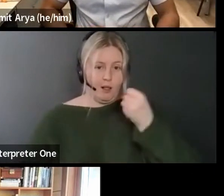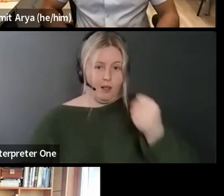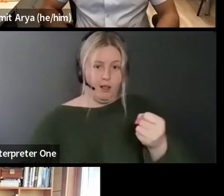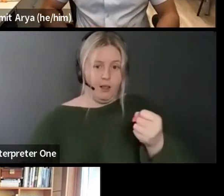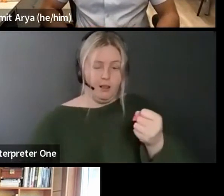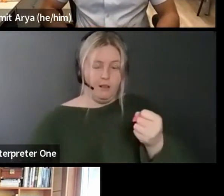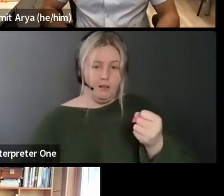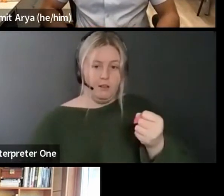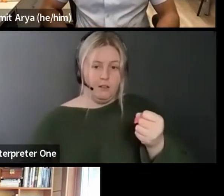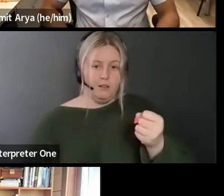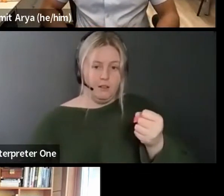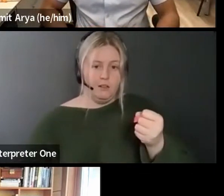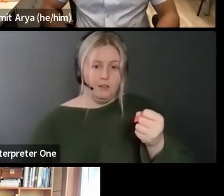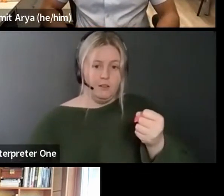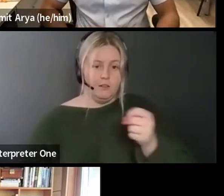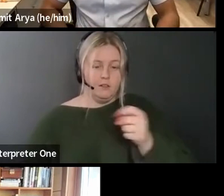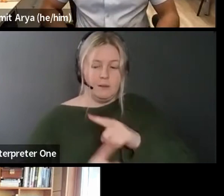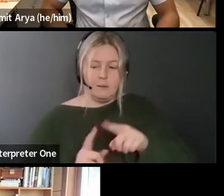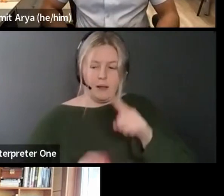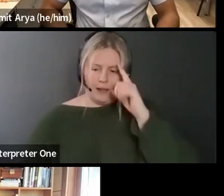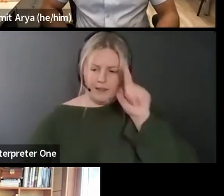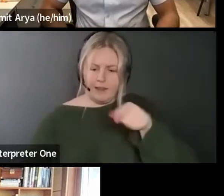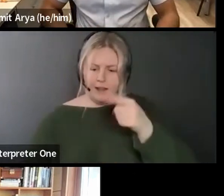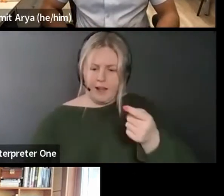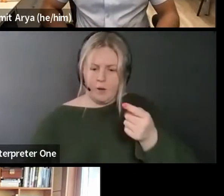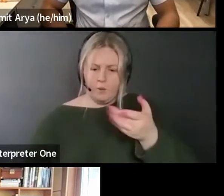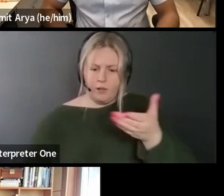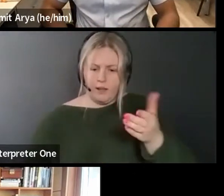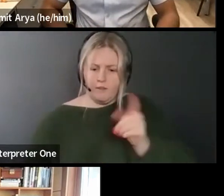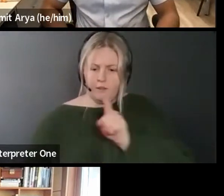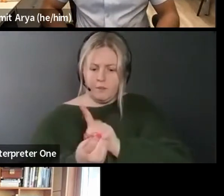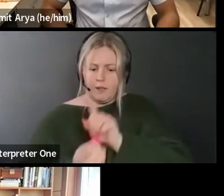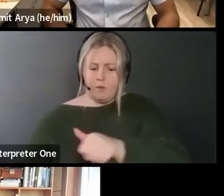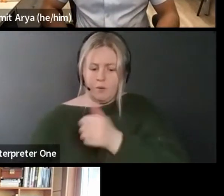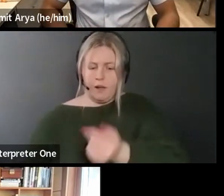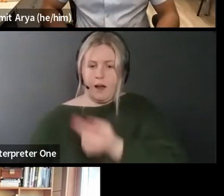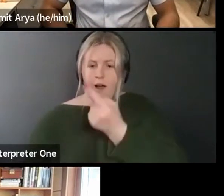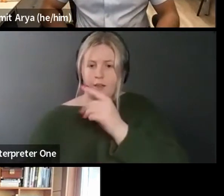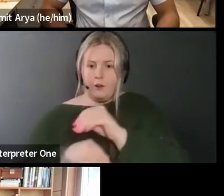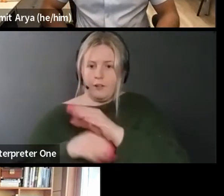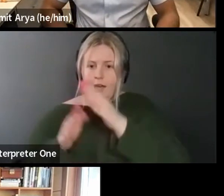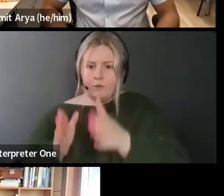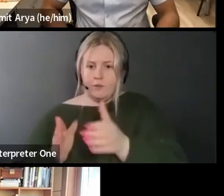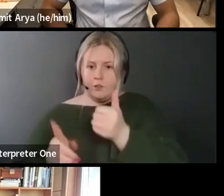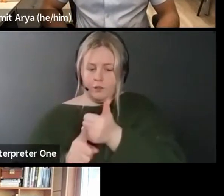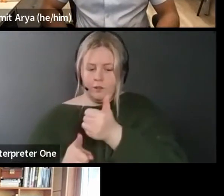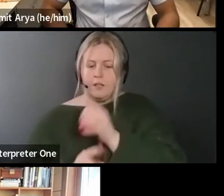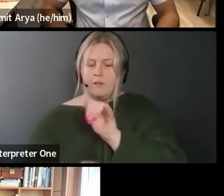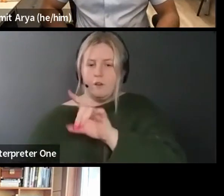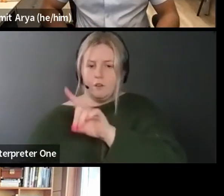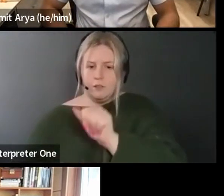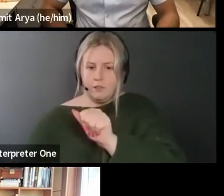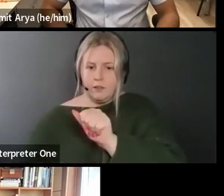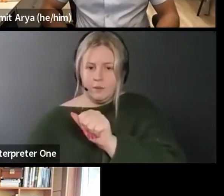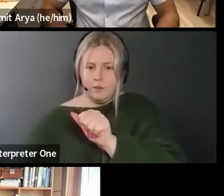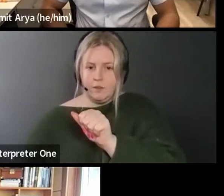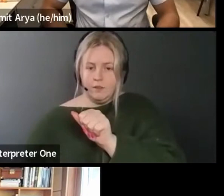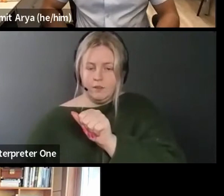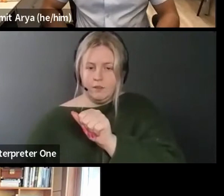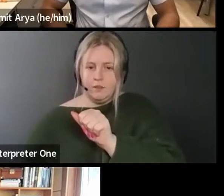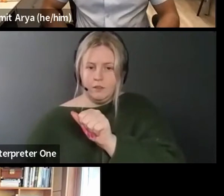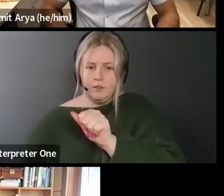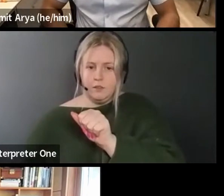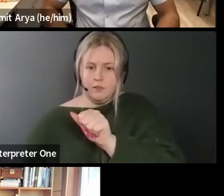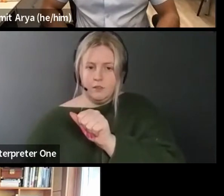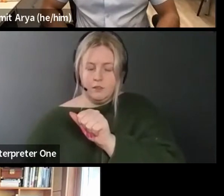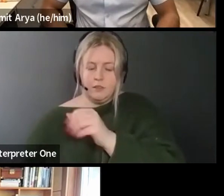still I think I only ever met one other camp counselor who was also disabled. Everyone else was able-bodied, and the training